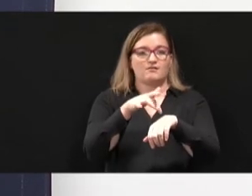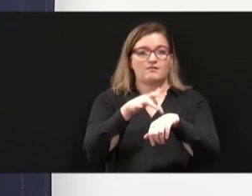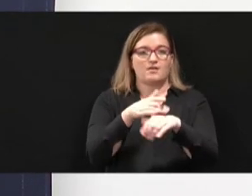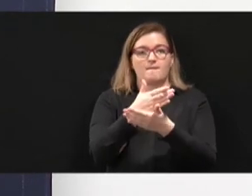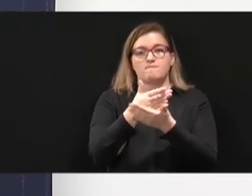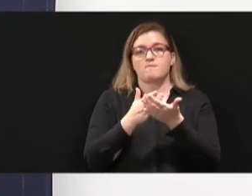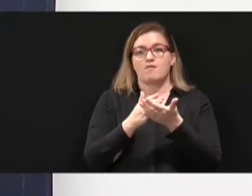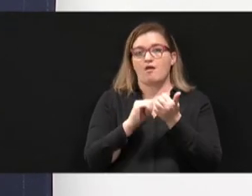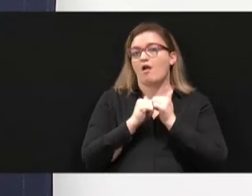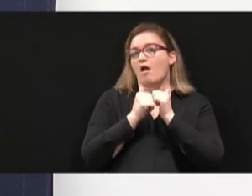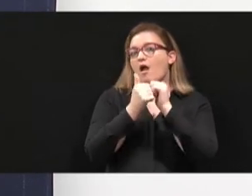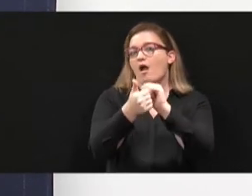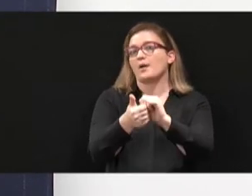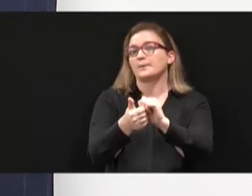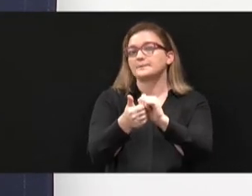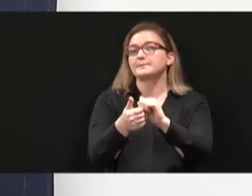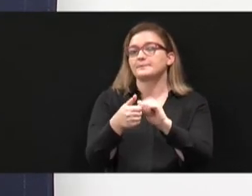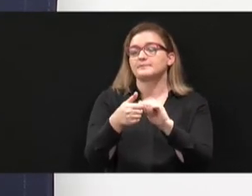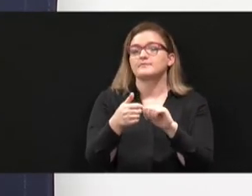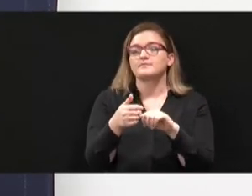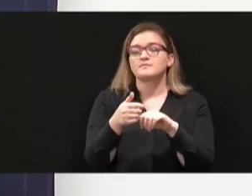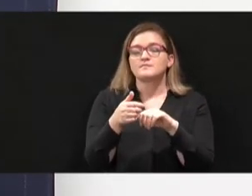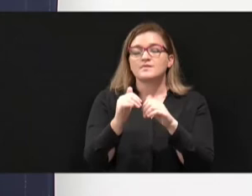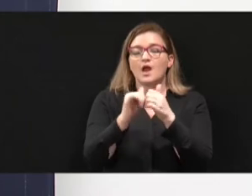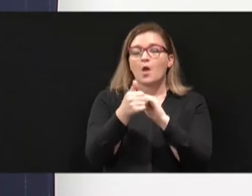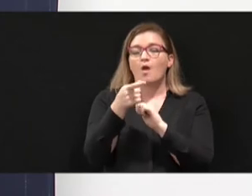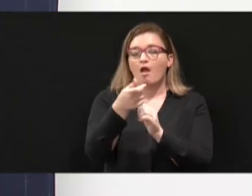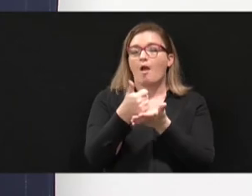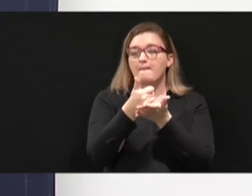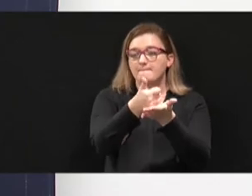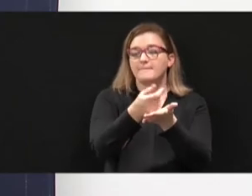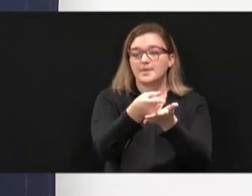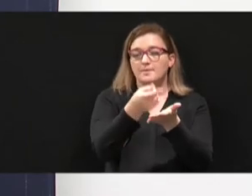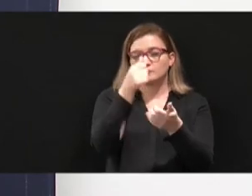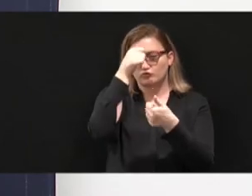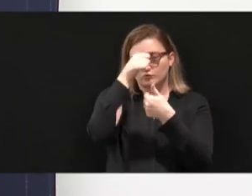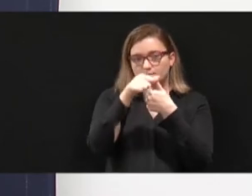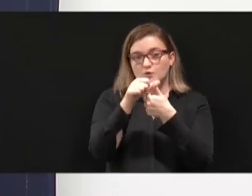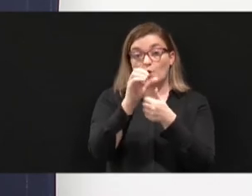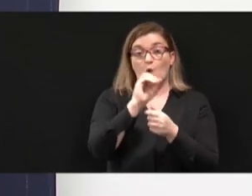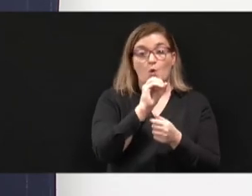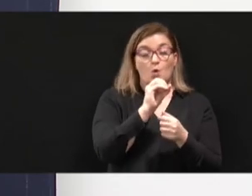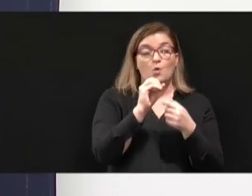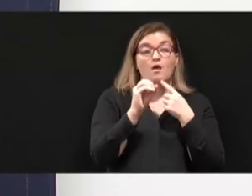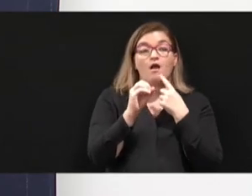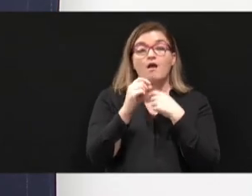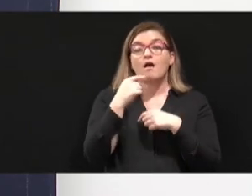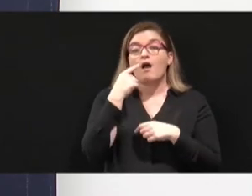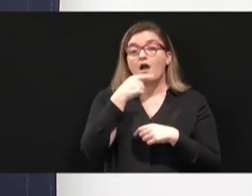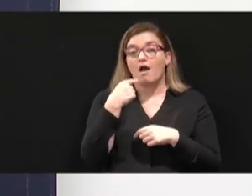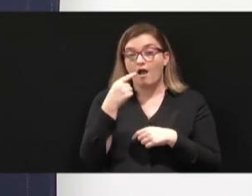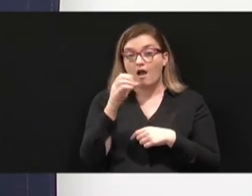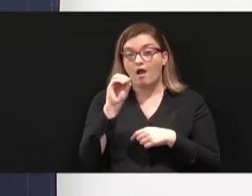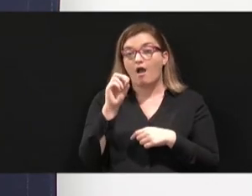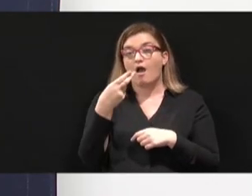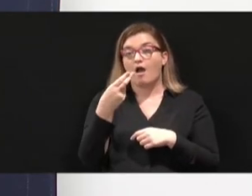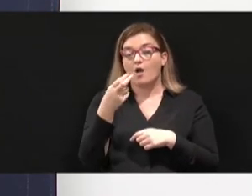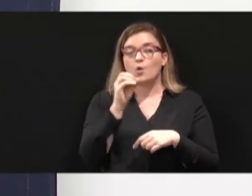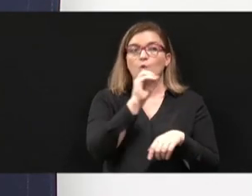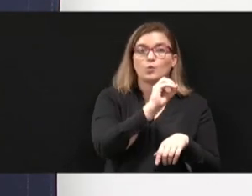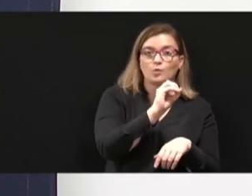them remember it. So let's do O, ah, excuse me,